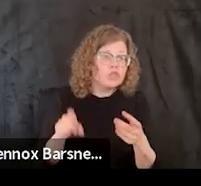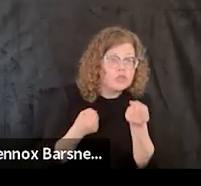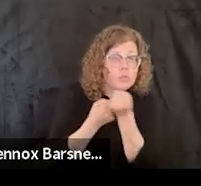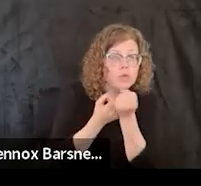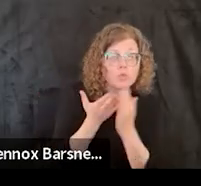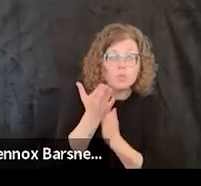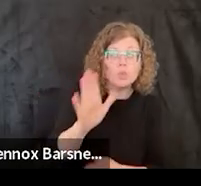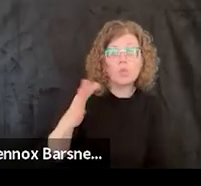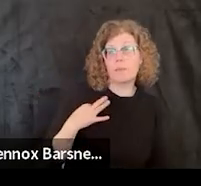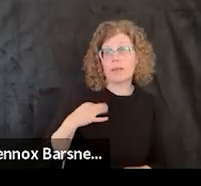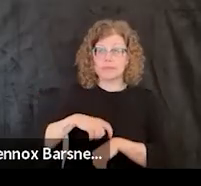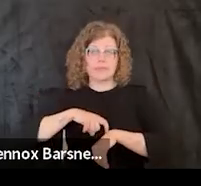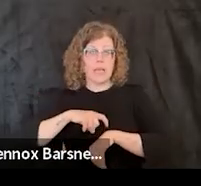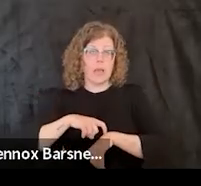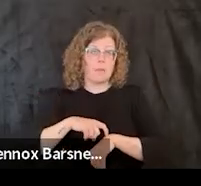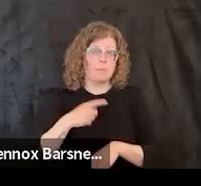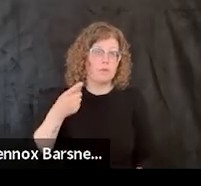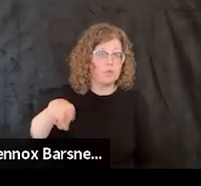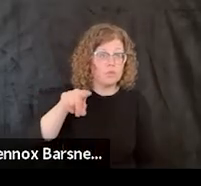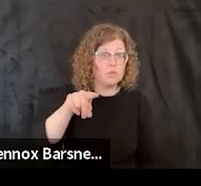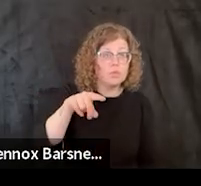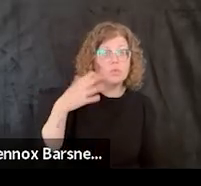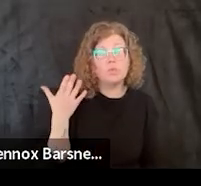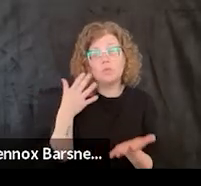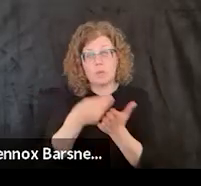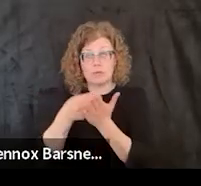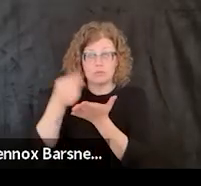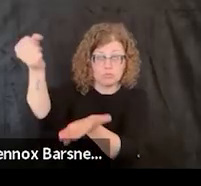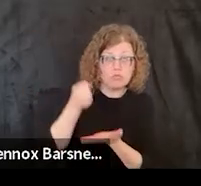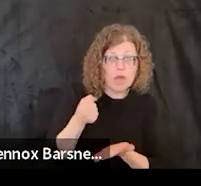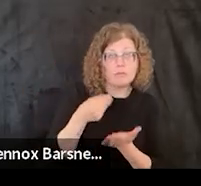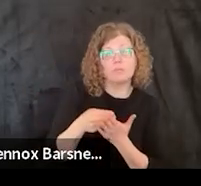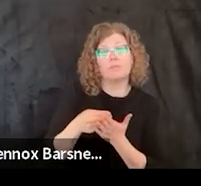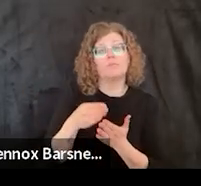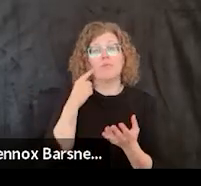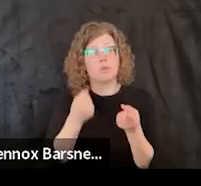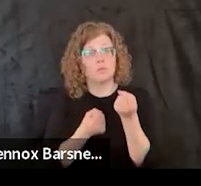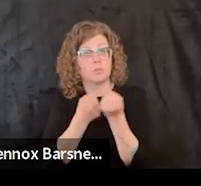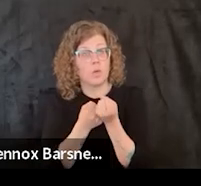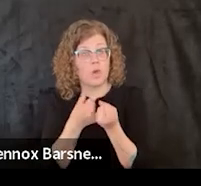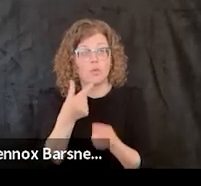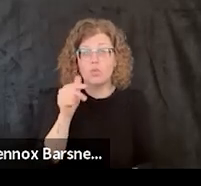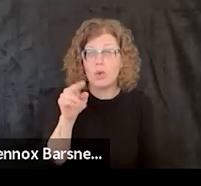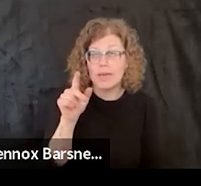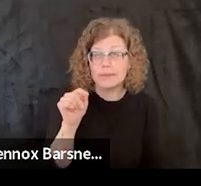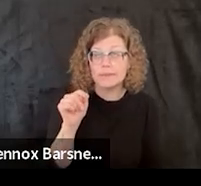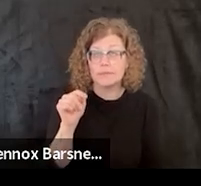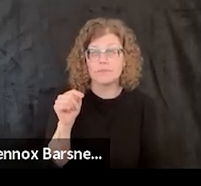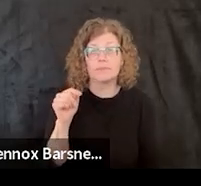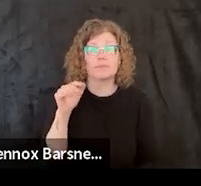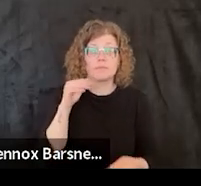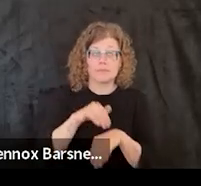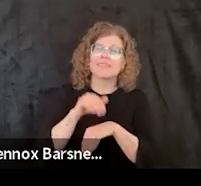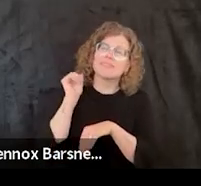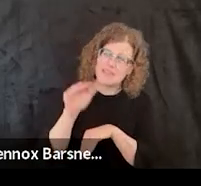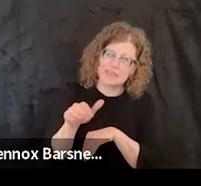commission or funding, for example, support when interpreting grant notifications or completing and returning an investment